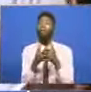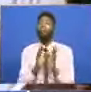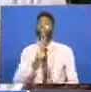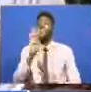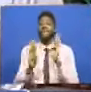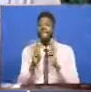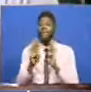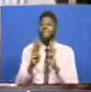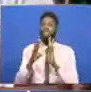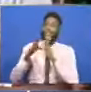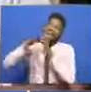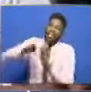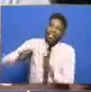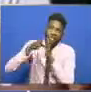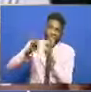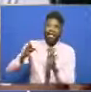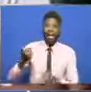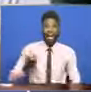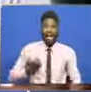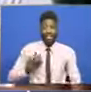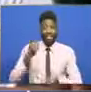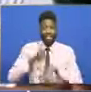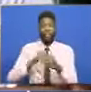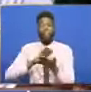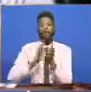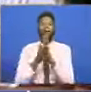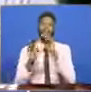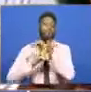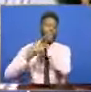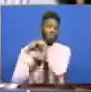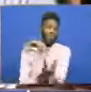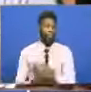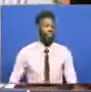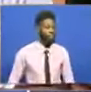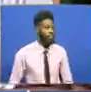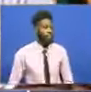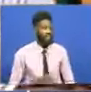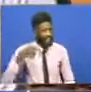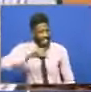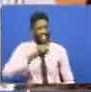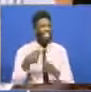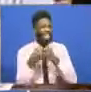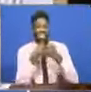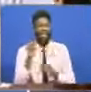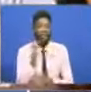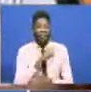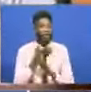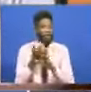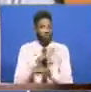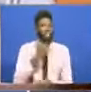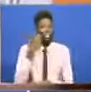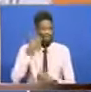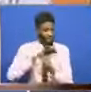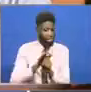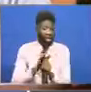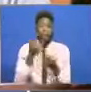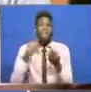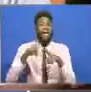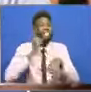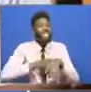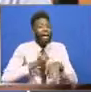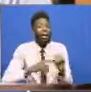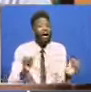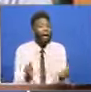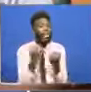pregnant. Pregnant. Very well. Of course, they've faced major challenges before COVID-19, but during COVID-19